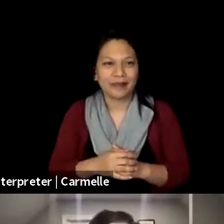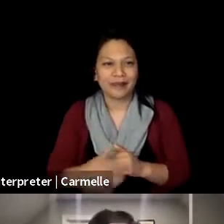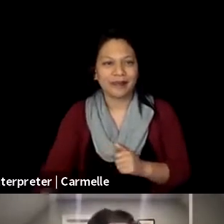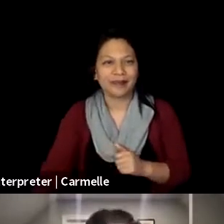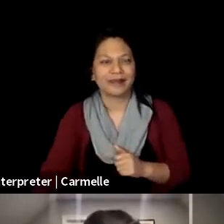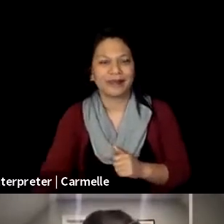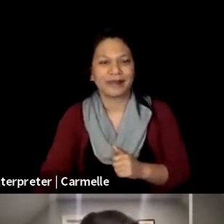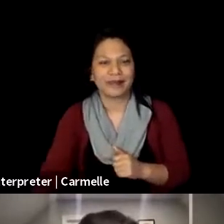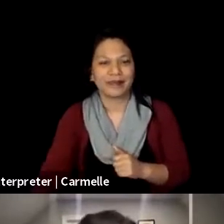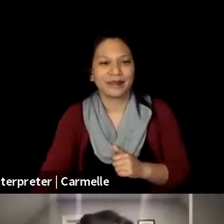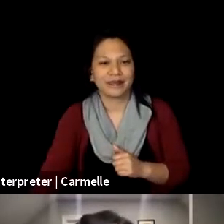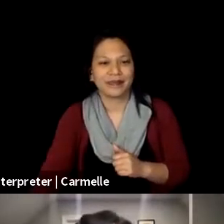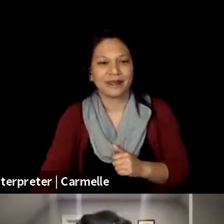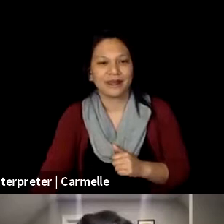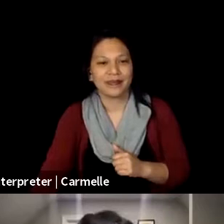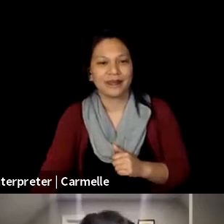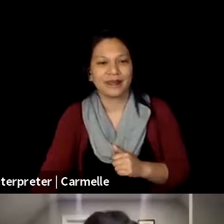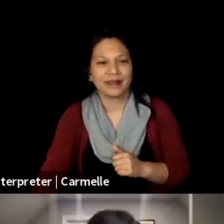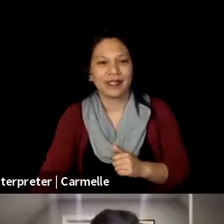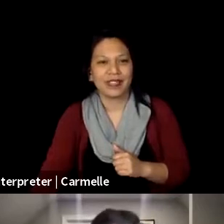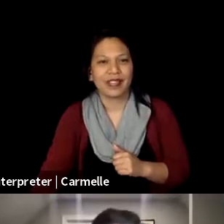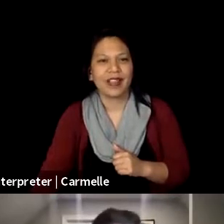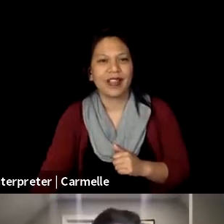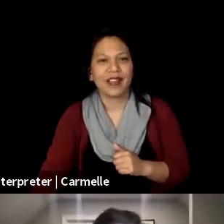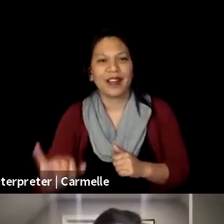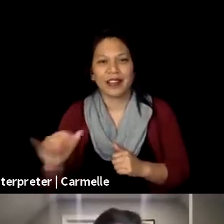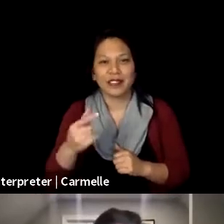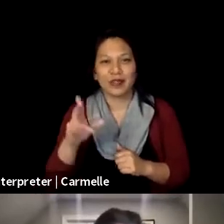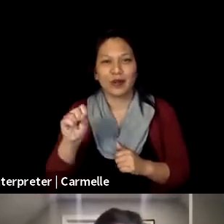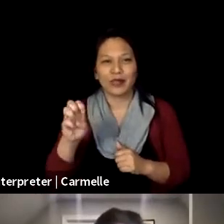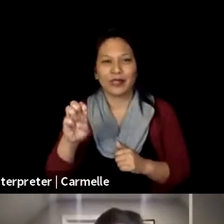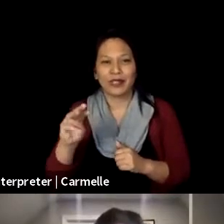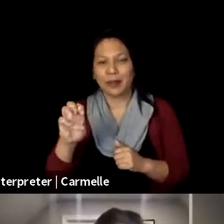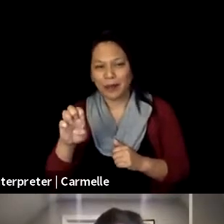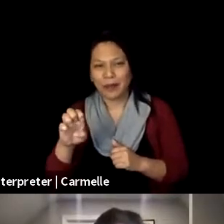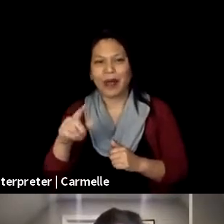parts, as well as Gruesome Playground Injuries with Playground Productions.